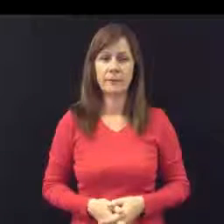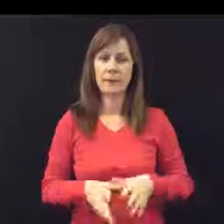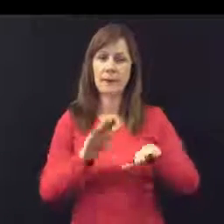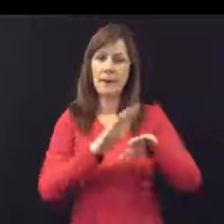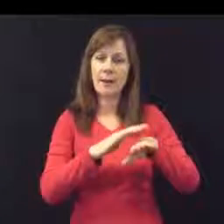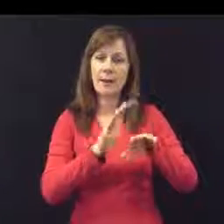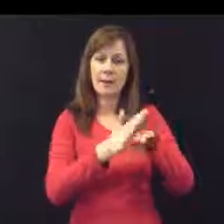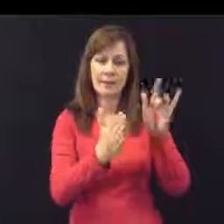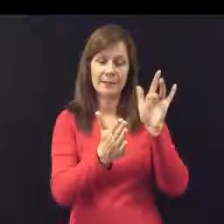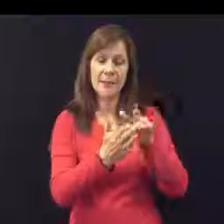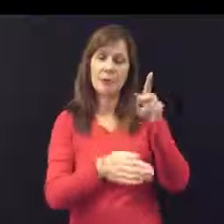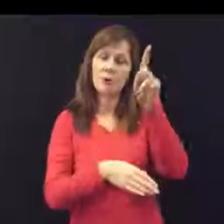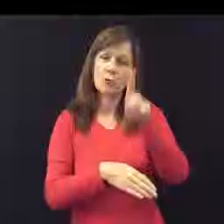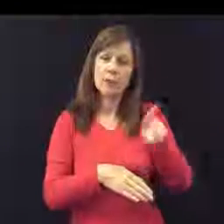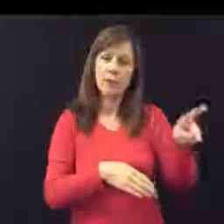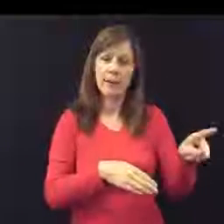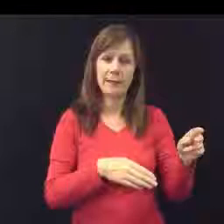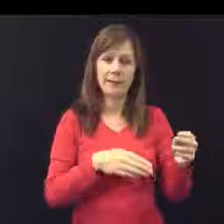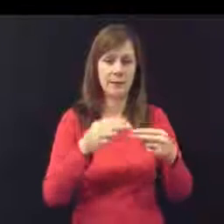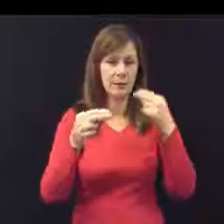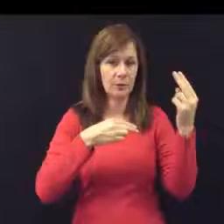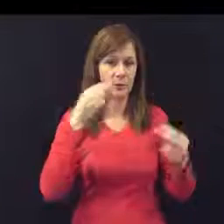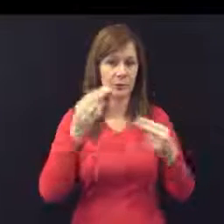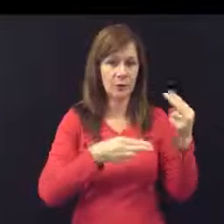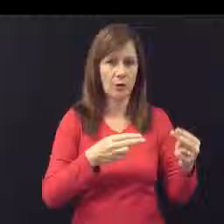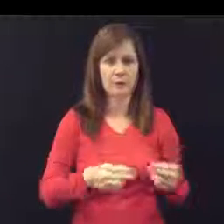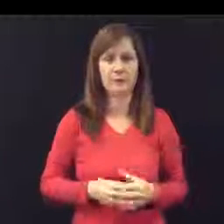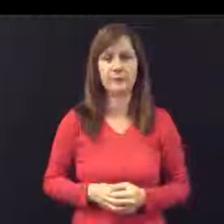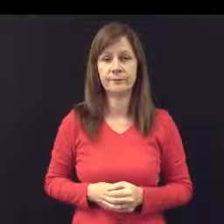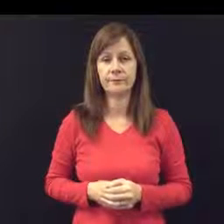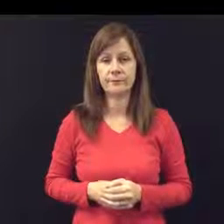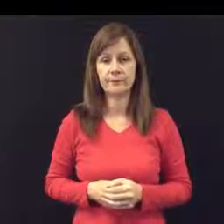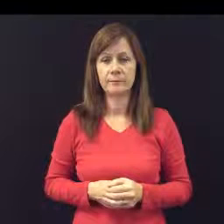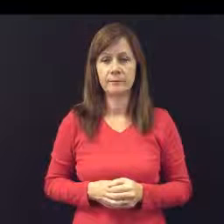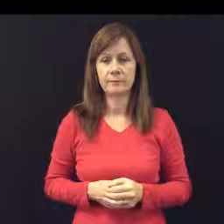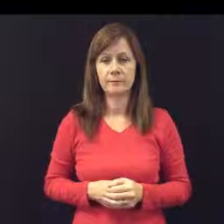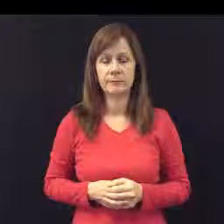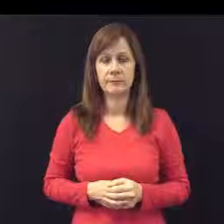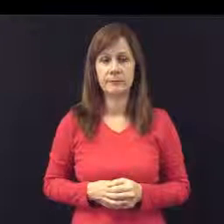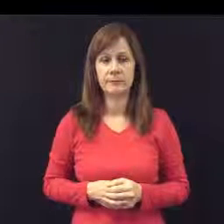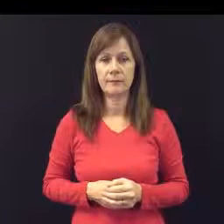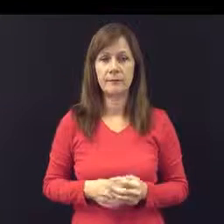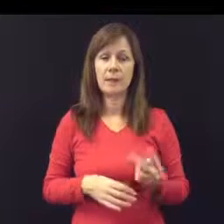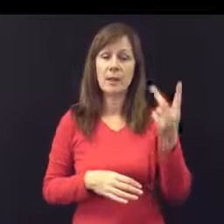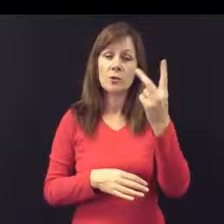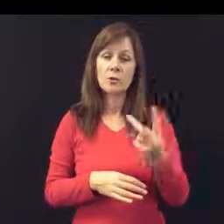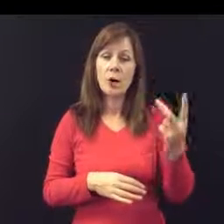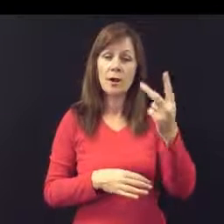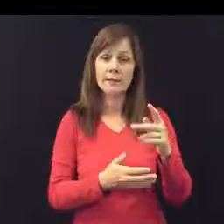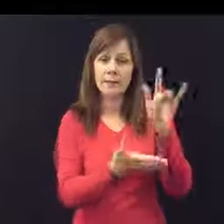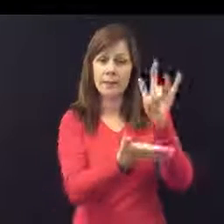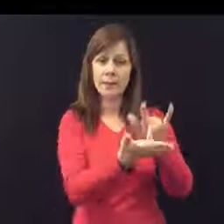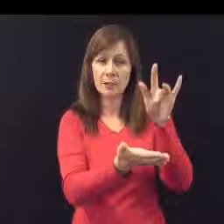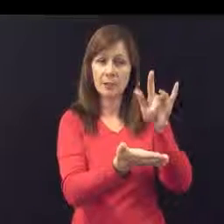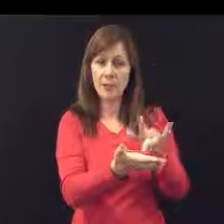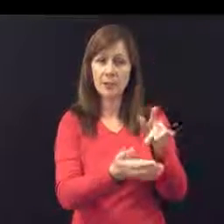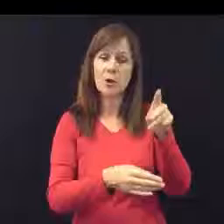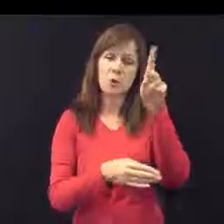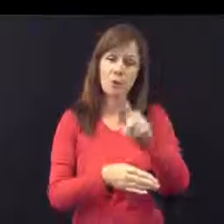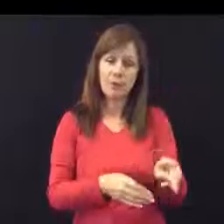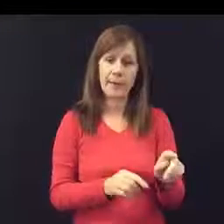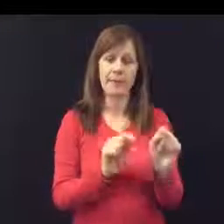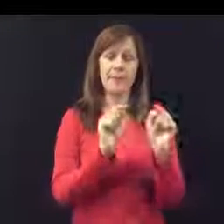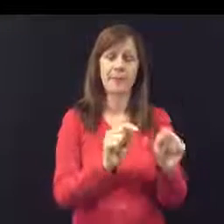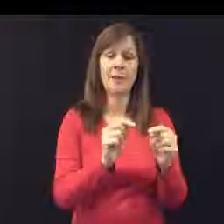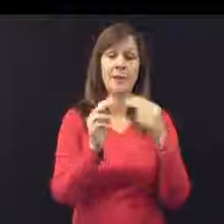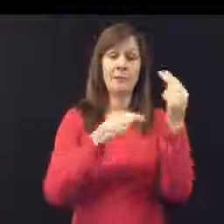bar to scrub your way through the song to the position you're interested in hearing. On the left of the bar is the Repeat Songs button. Tap it once